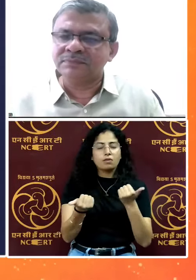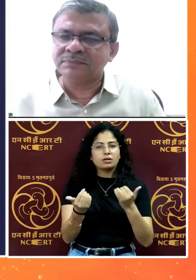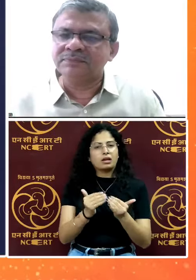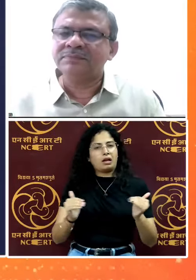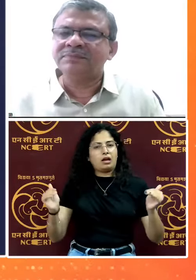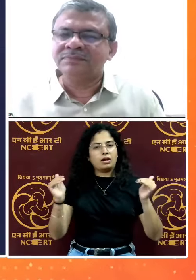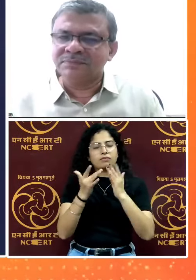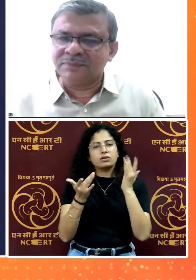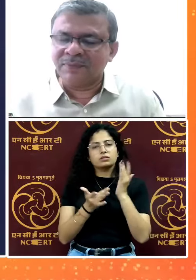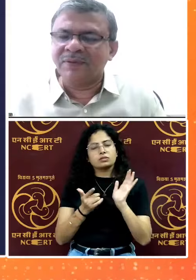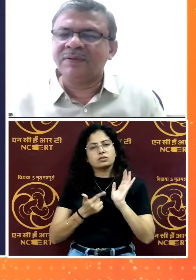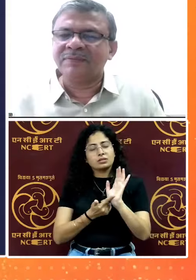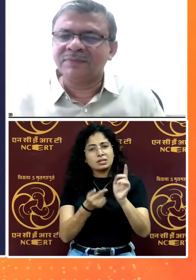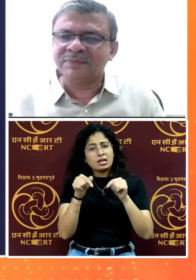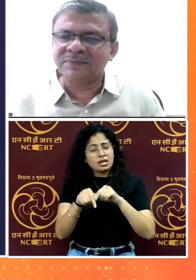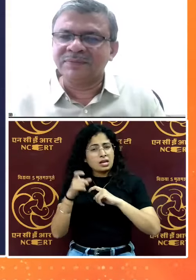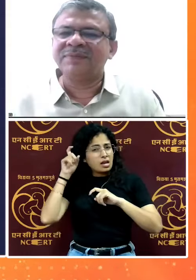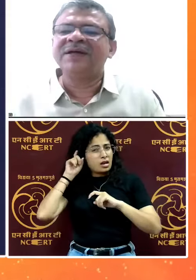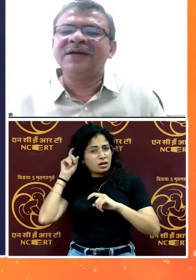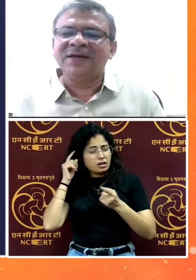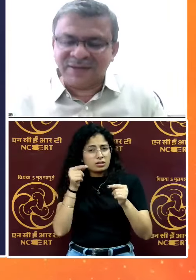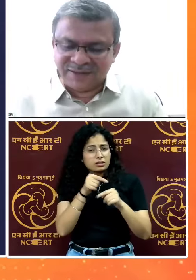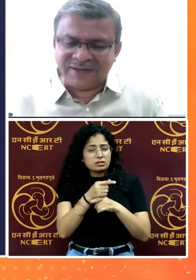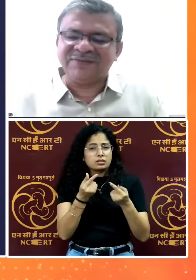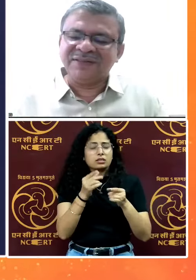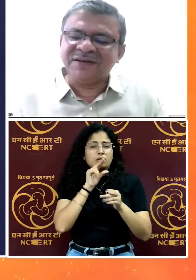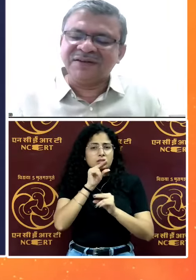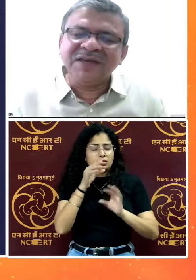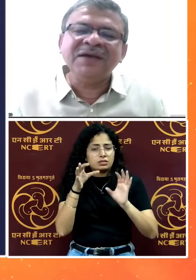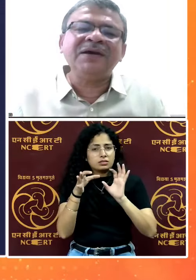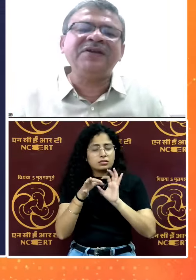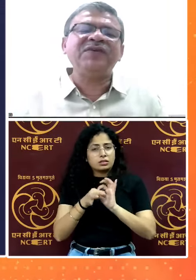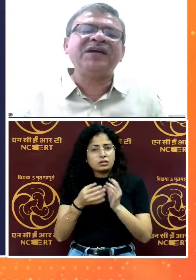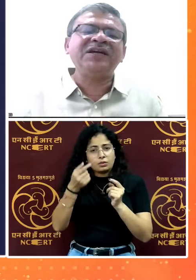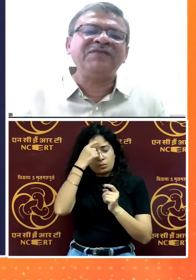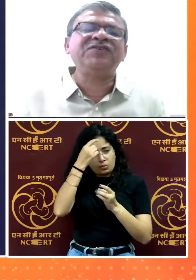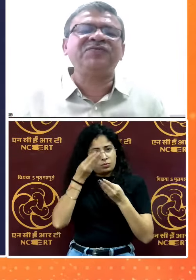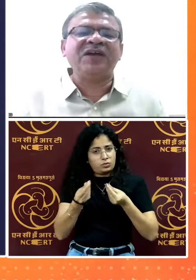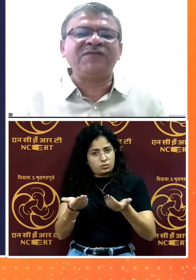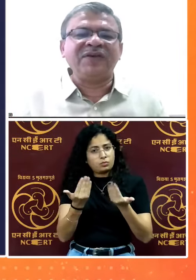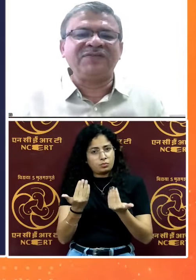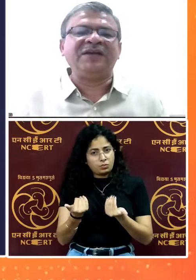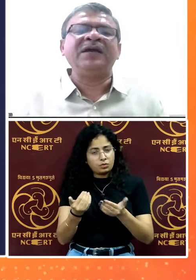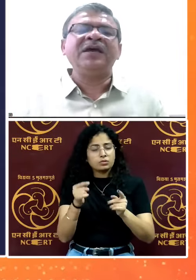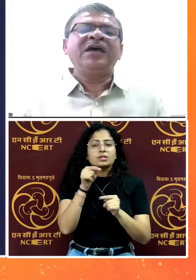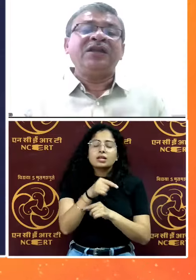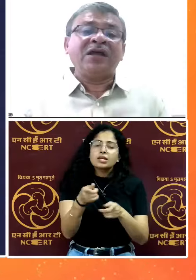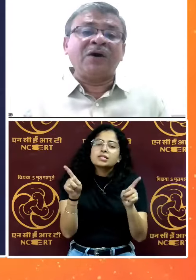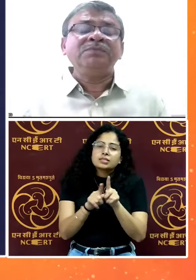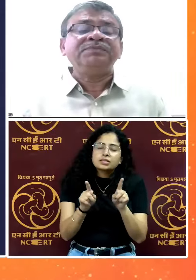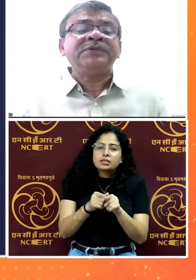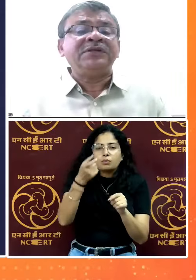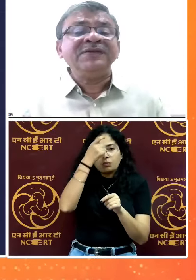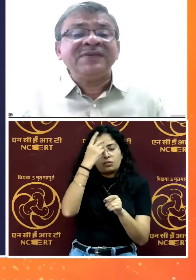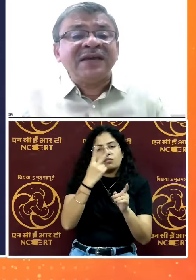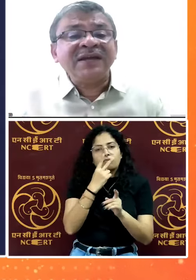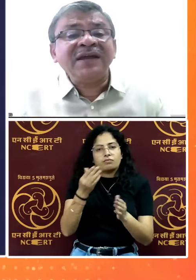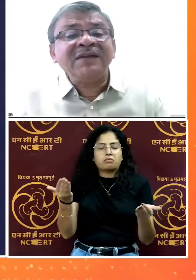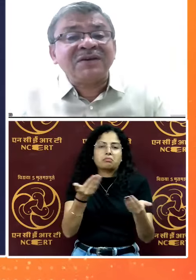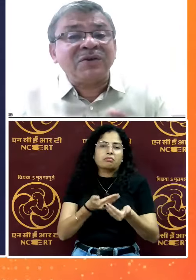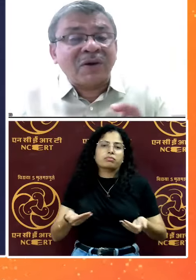think that these hearing aids can overcome the acoustic barriers? Yes, that is the difficulty which we are facing. Now,